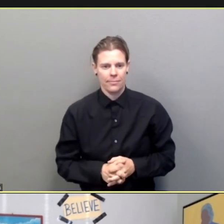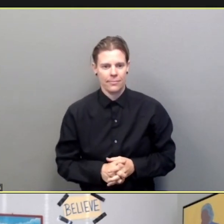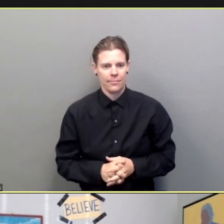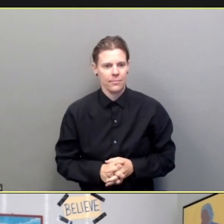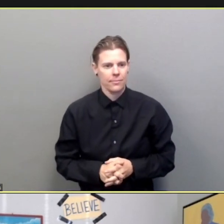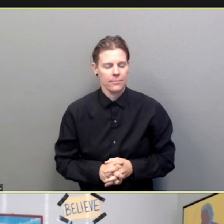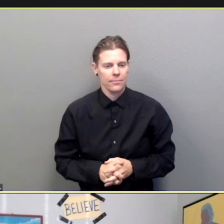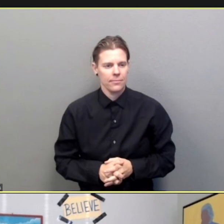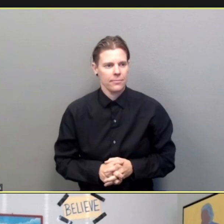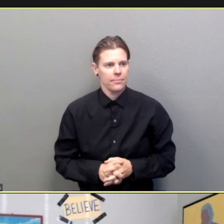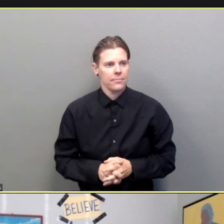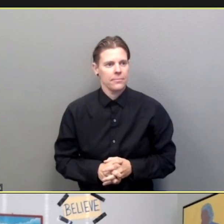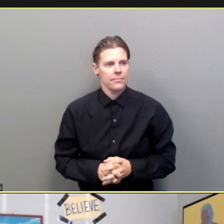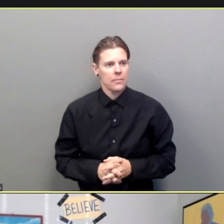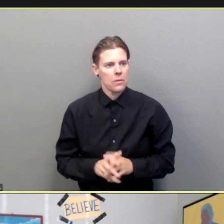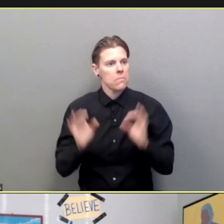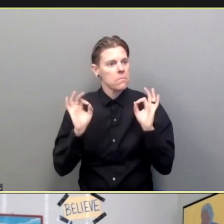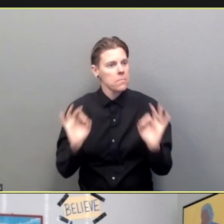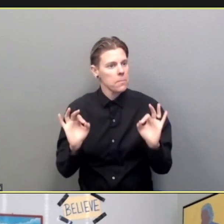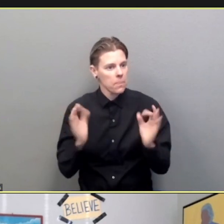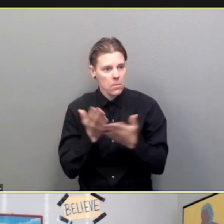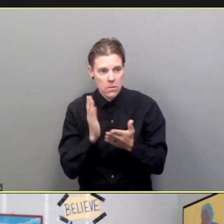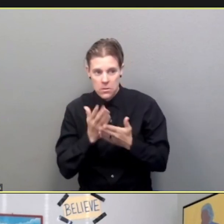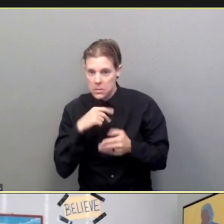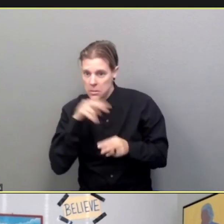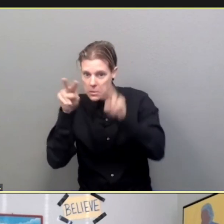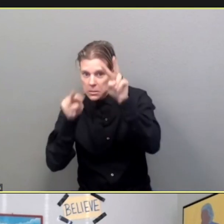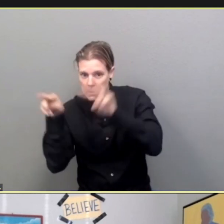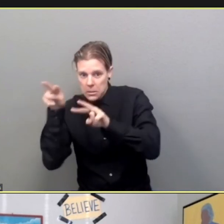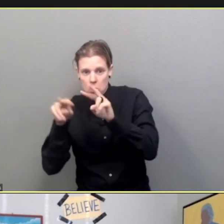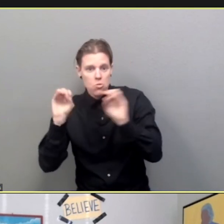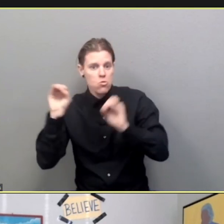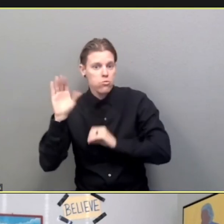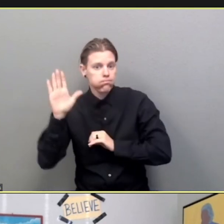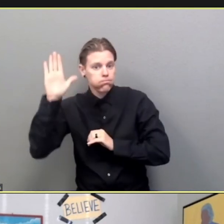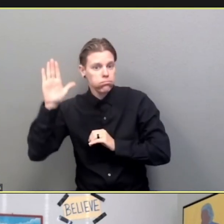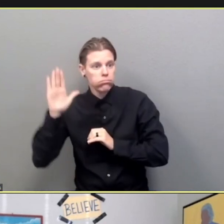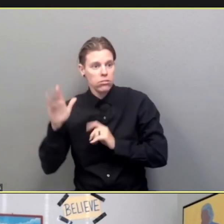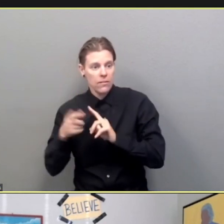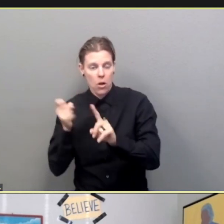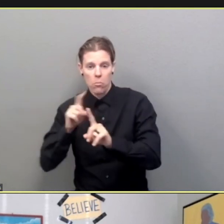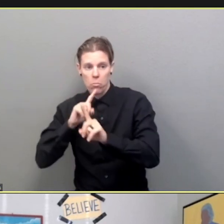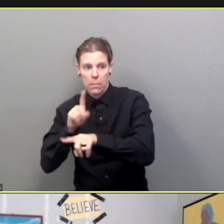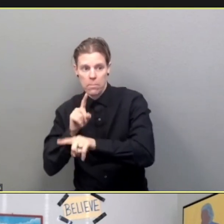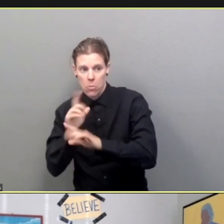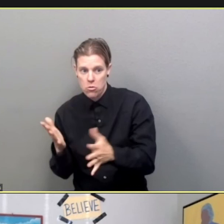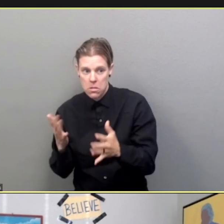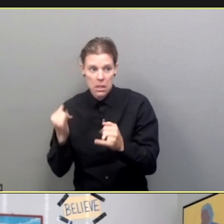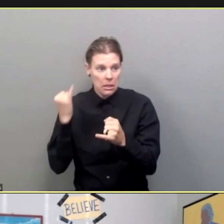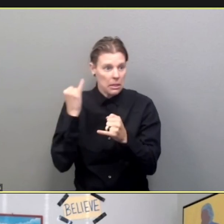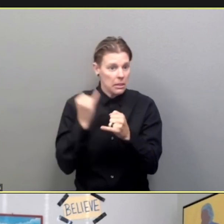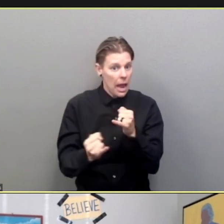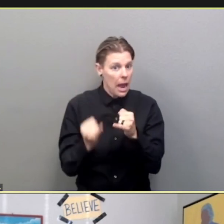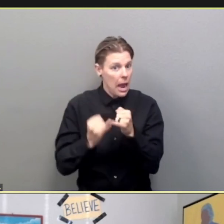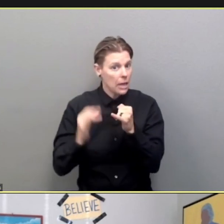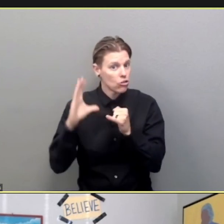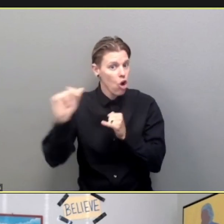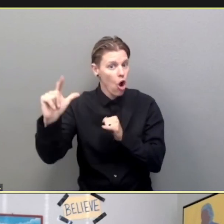Okay, I don't see any additional hands raised, but I'll put out that last opportunity. Anyone might like to ask a last question today?